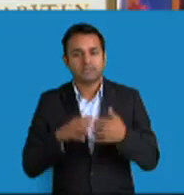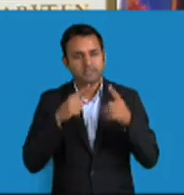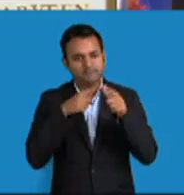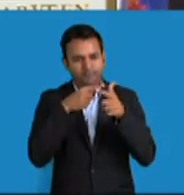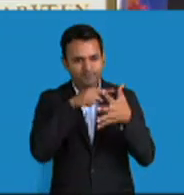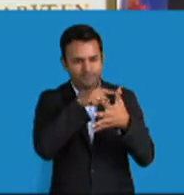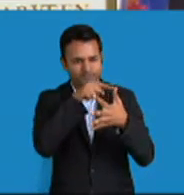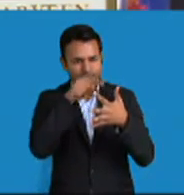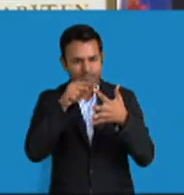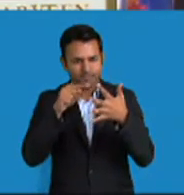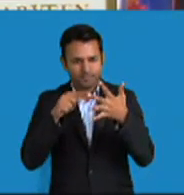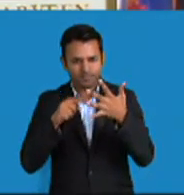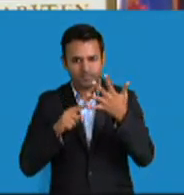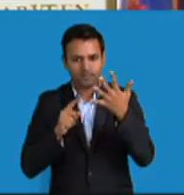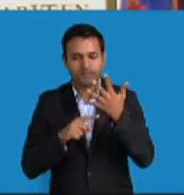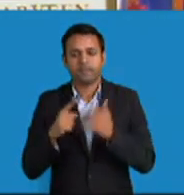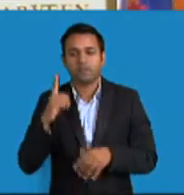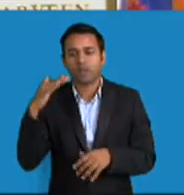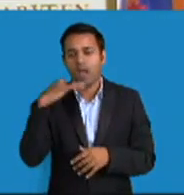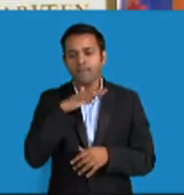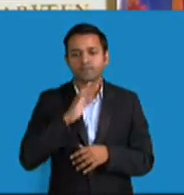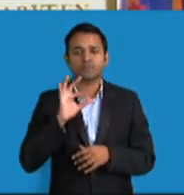Speaker. Madam Speaker,